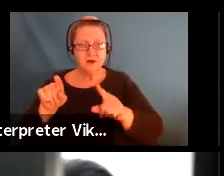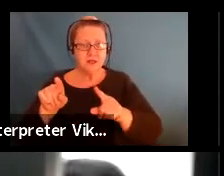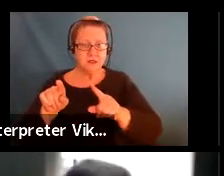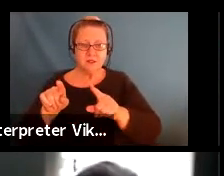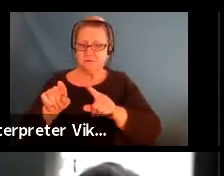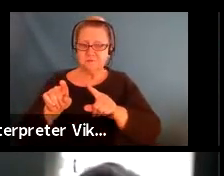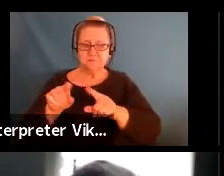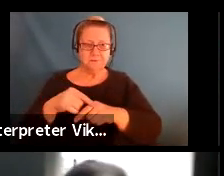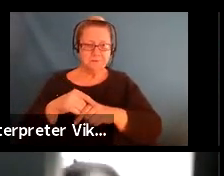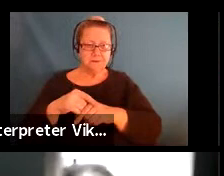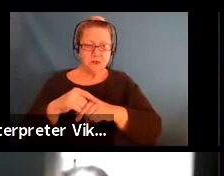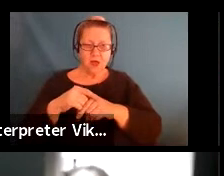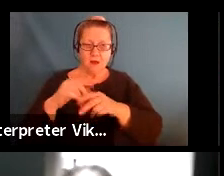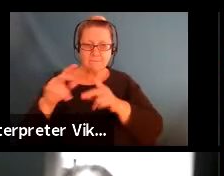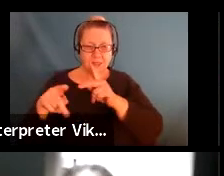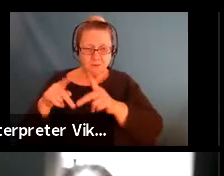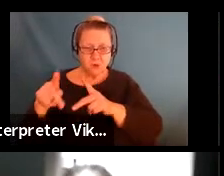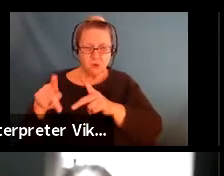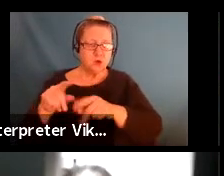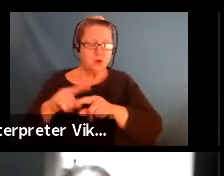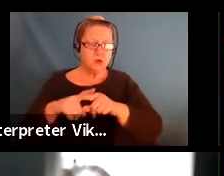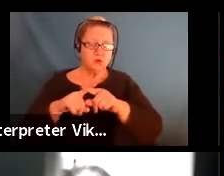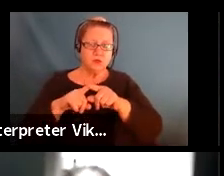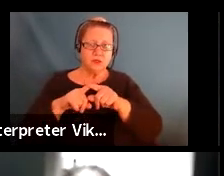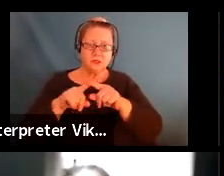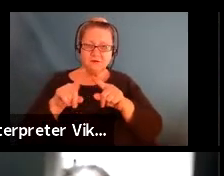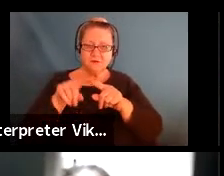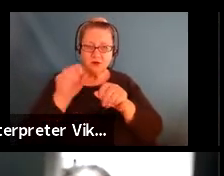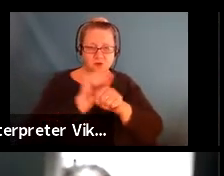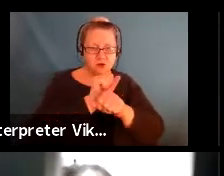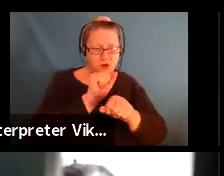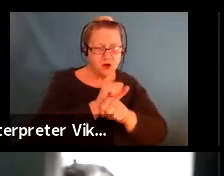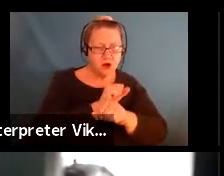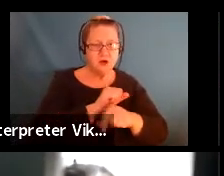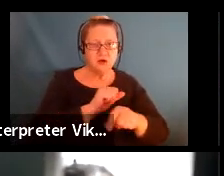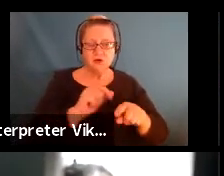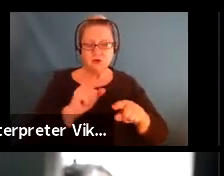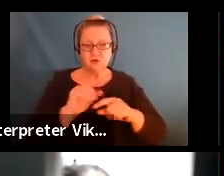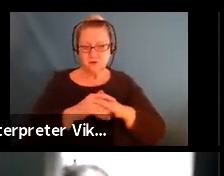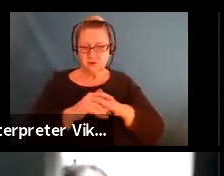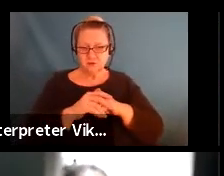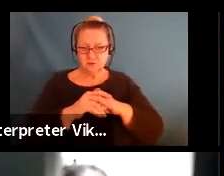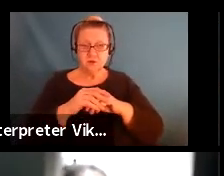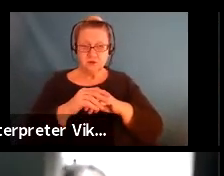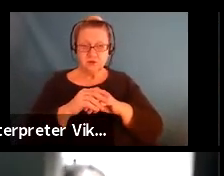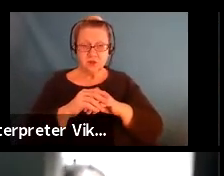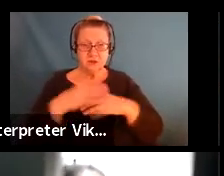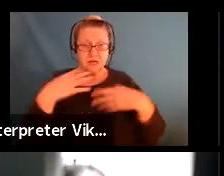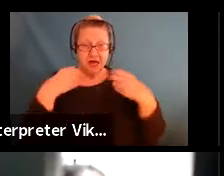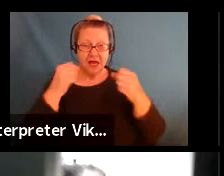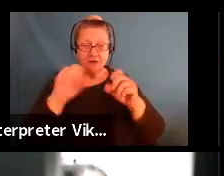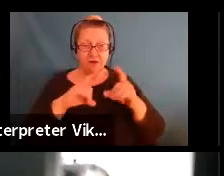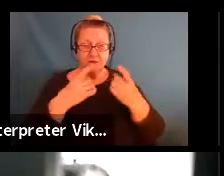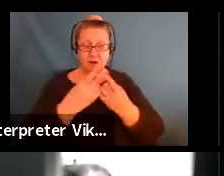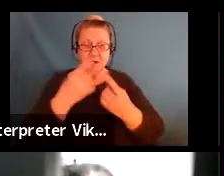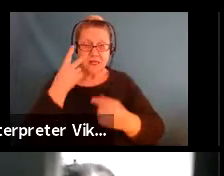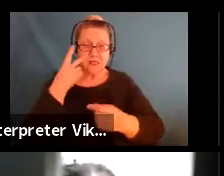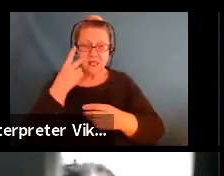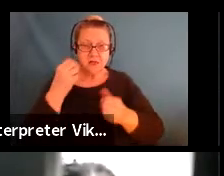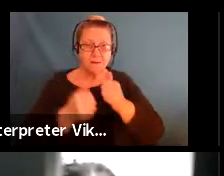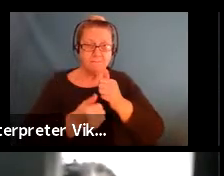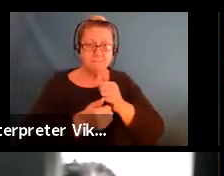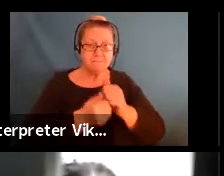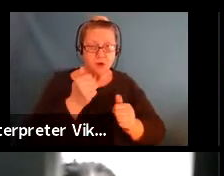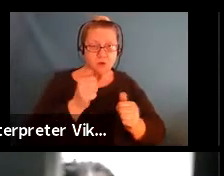in one region is going to be very different than others, where local health departments are seeing actually the most morbidity and mortality and